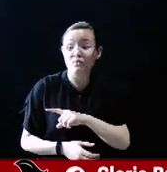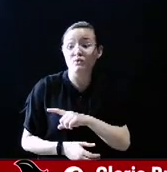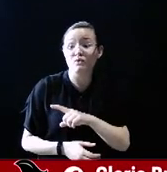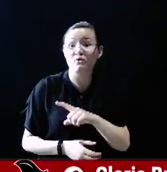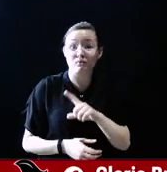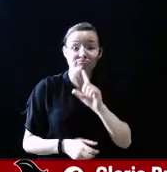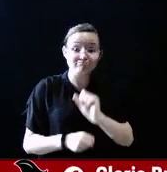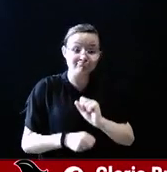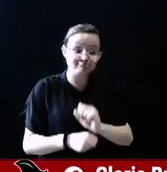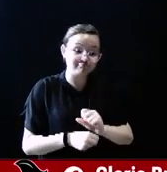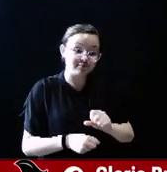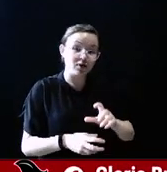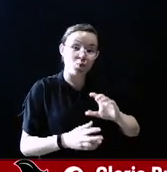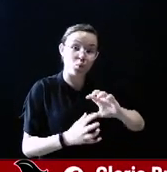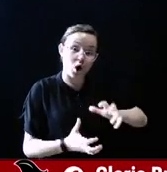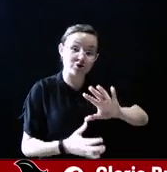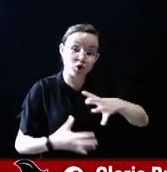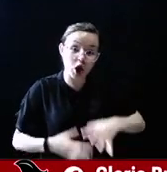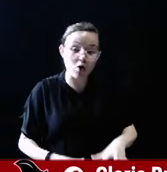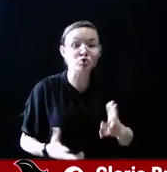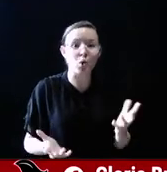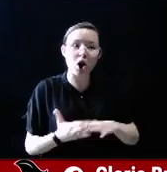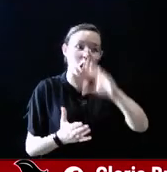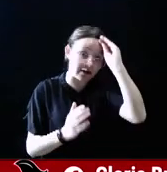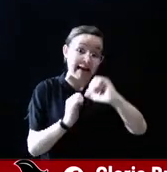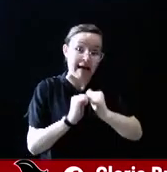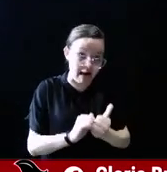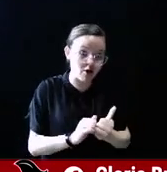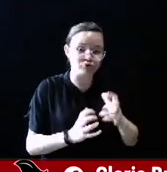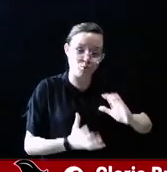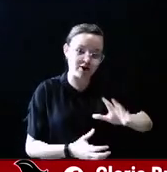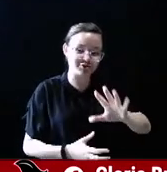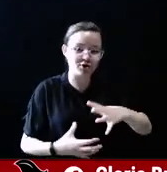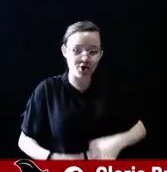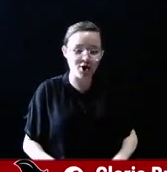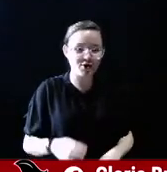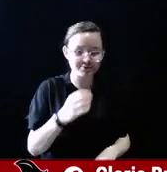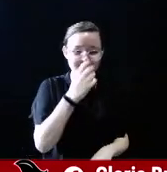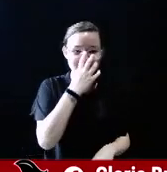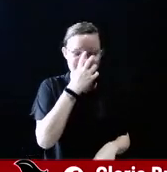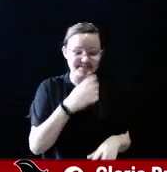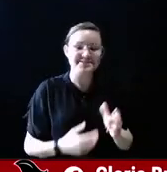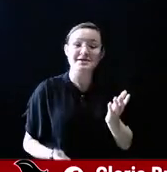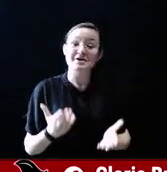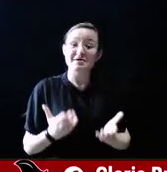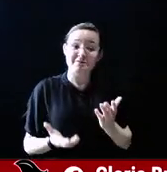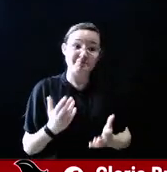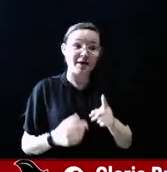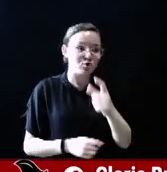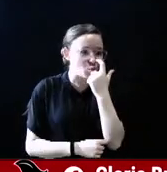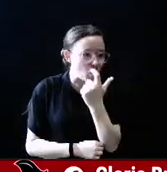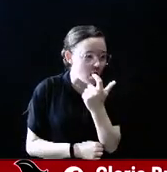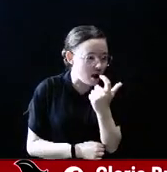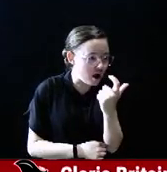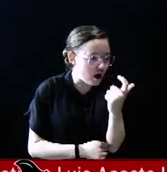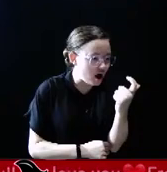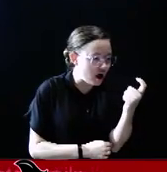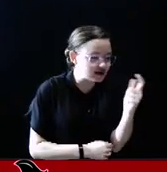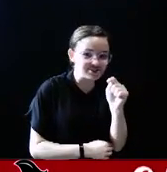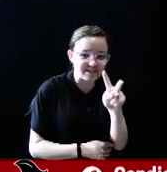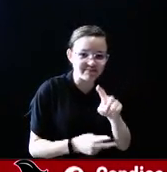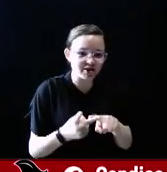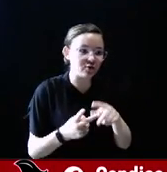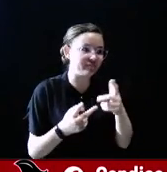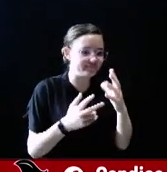your laundry, or better yet, learning how to do your laundry. Maybe you've spent some time binge-watching TV or videos